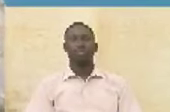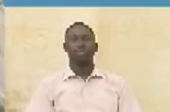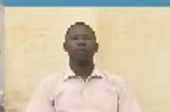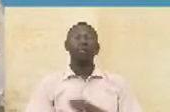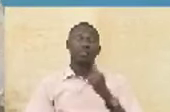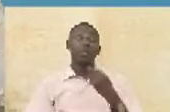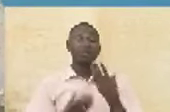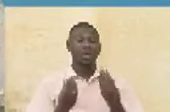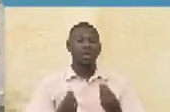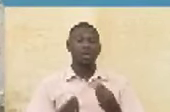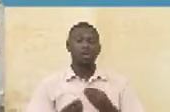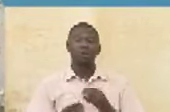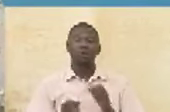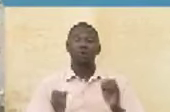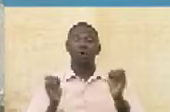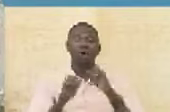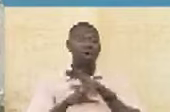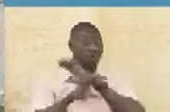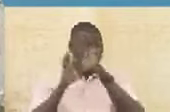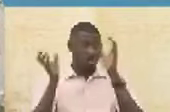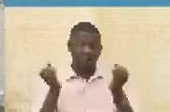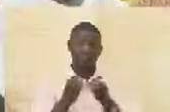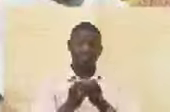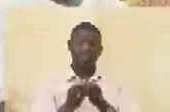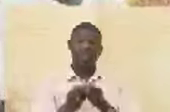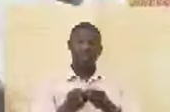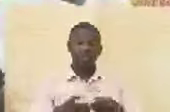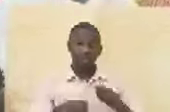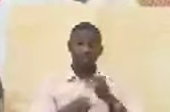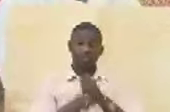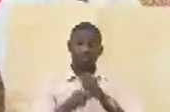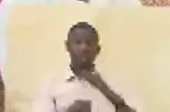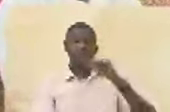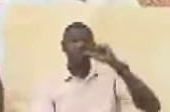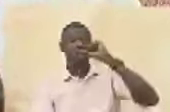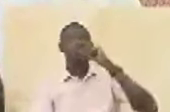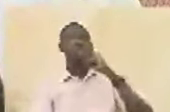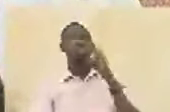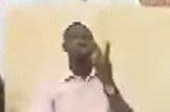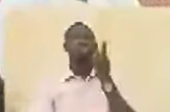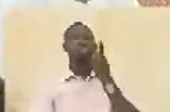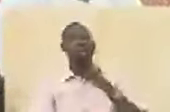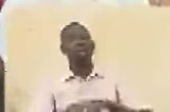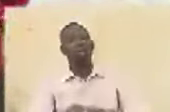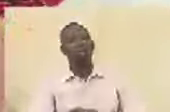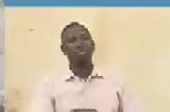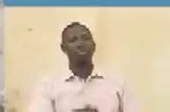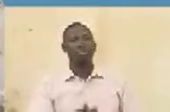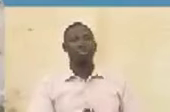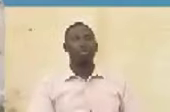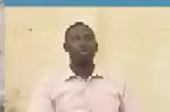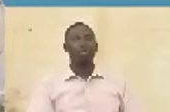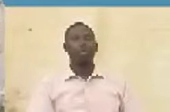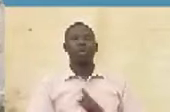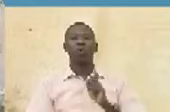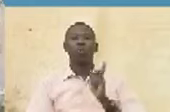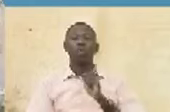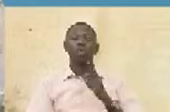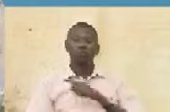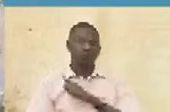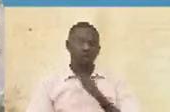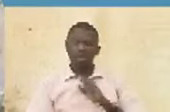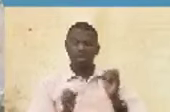this is how most all of them were treated, all of us, we are made to drink the second time. What we are not.